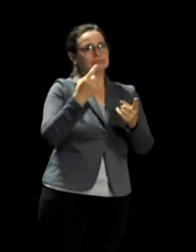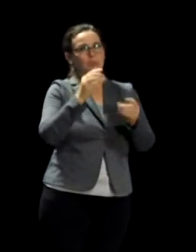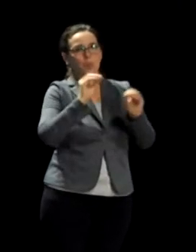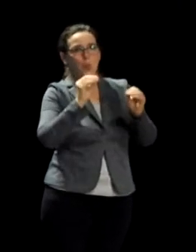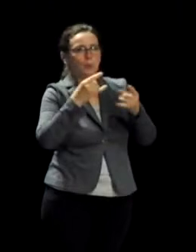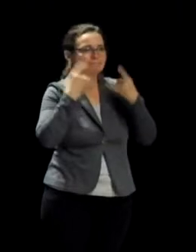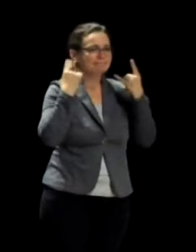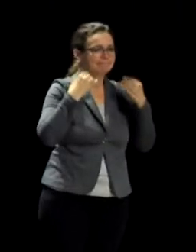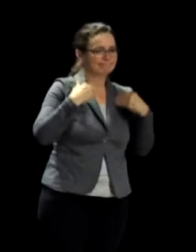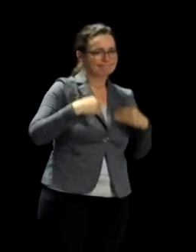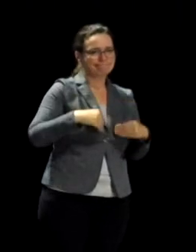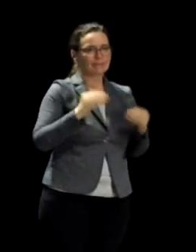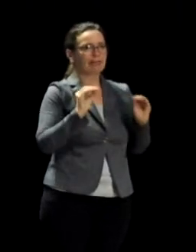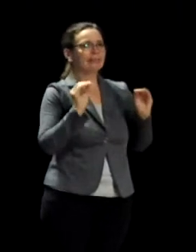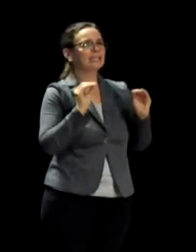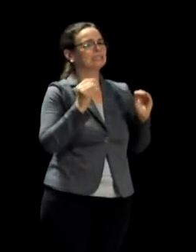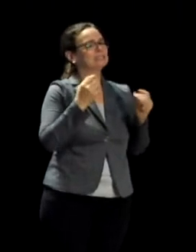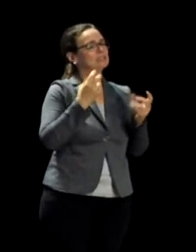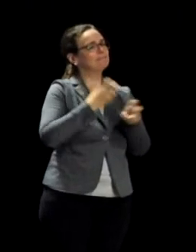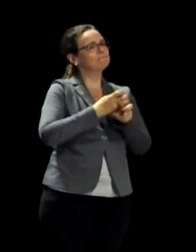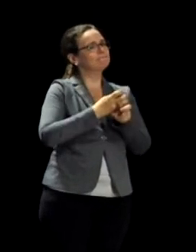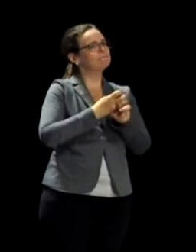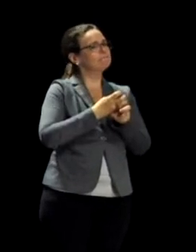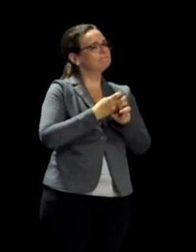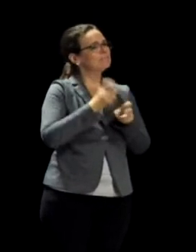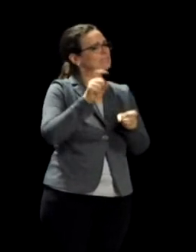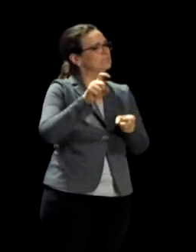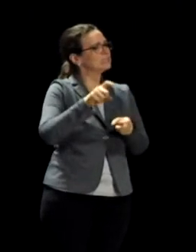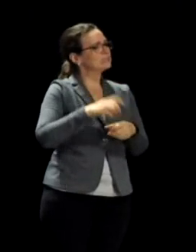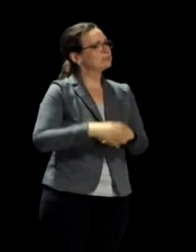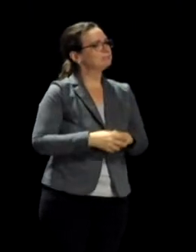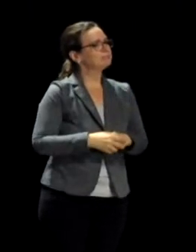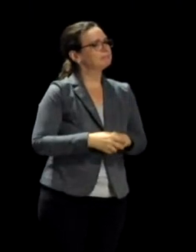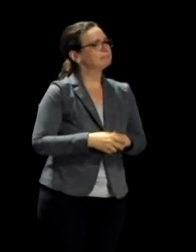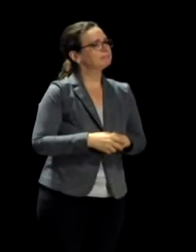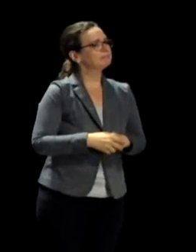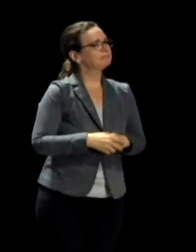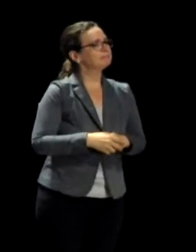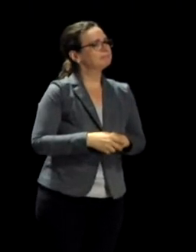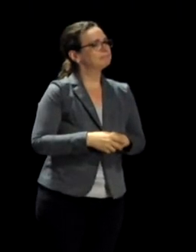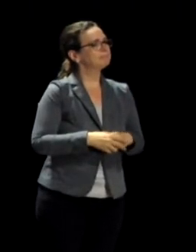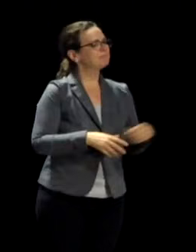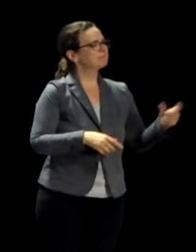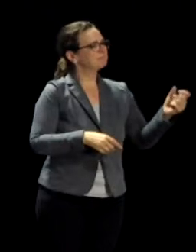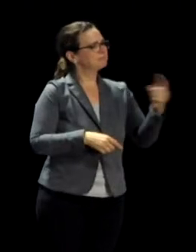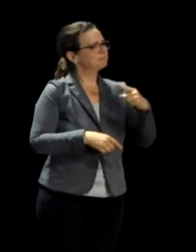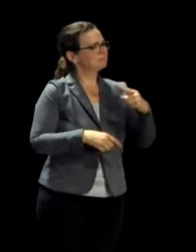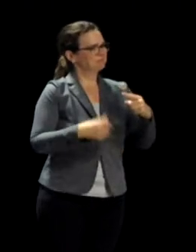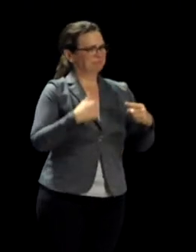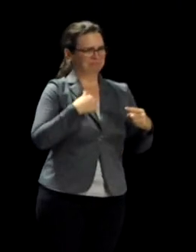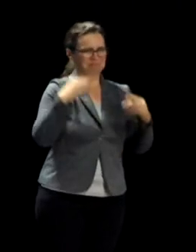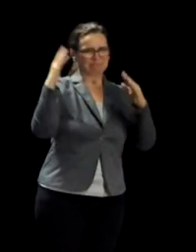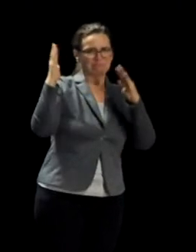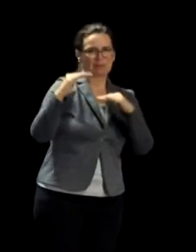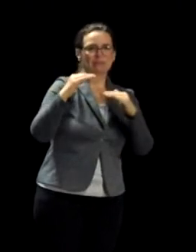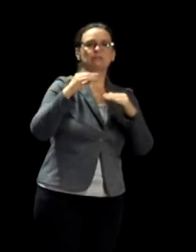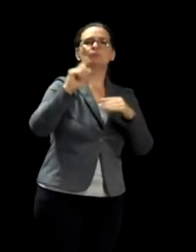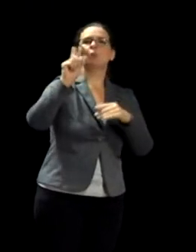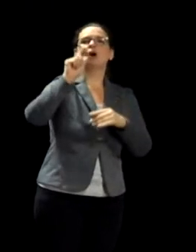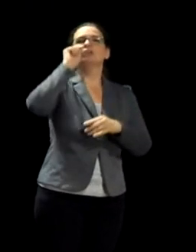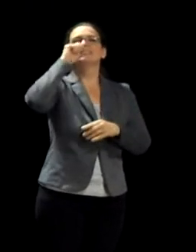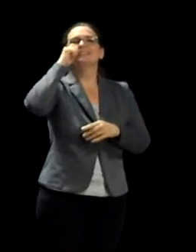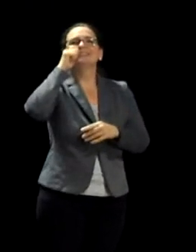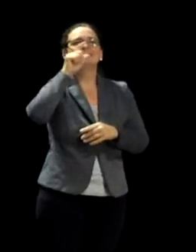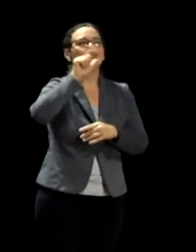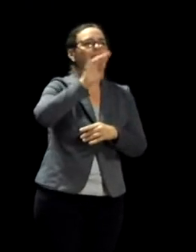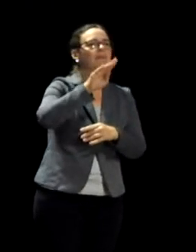up must go through a lot of it. You haven't heard about any local I haven't really on tests. I think that the labs have done a nice